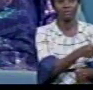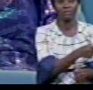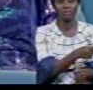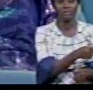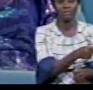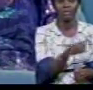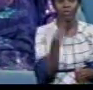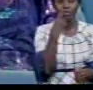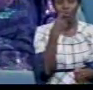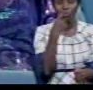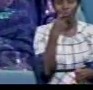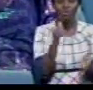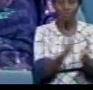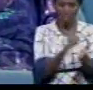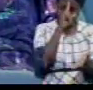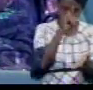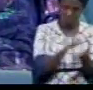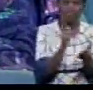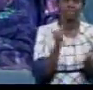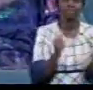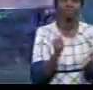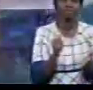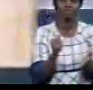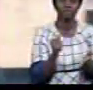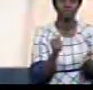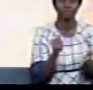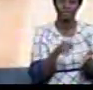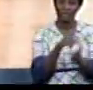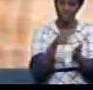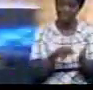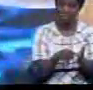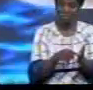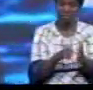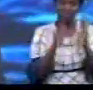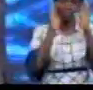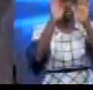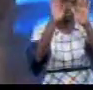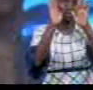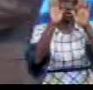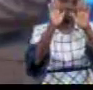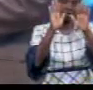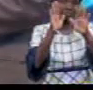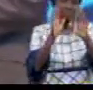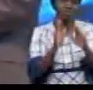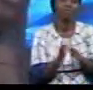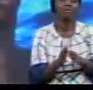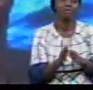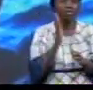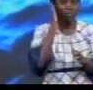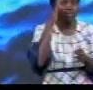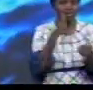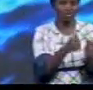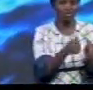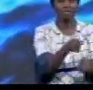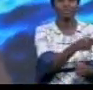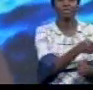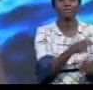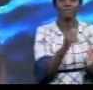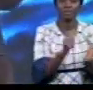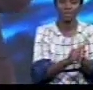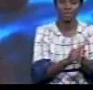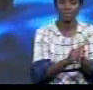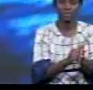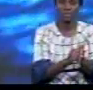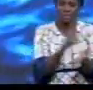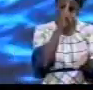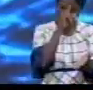that believe. This sign shall follow them that believe. When